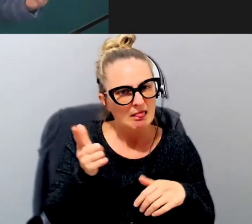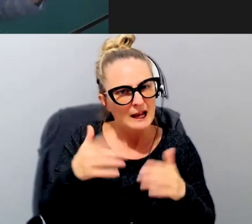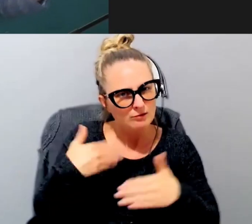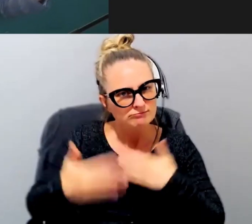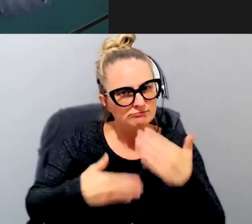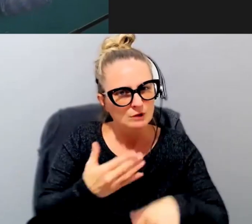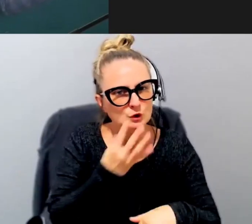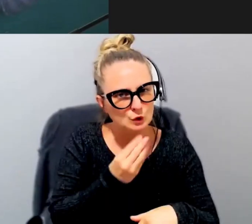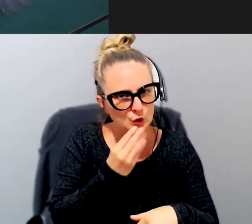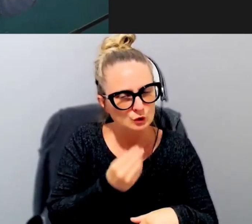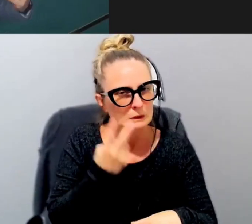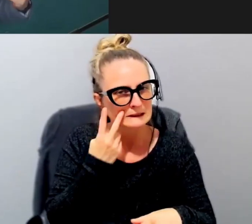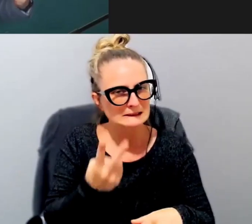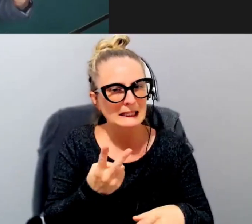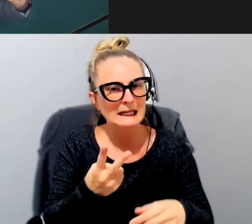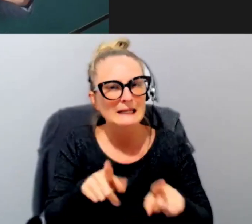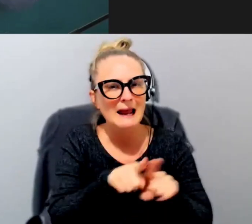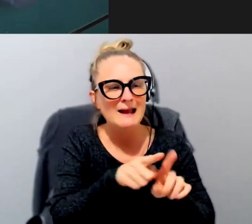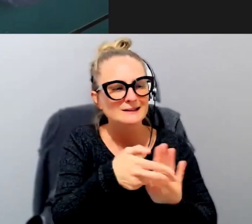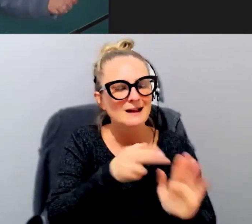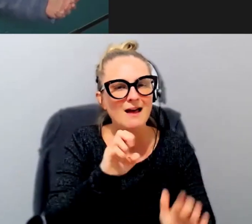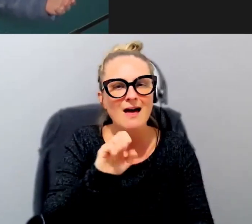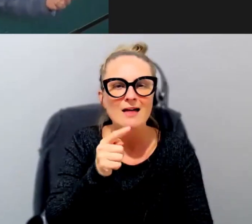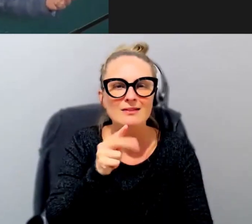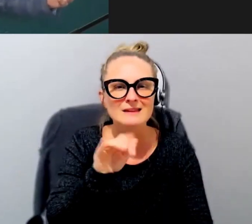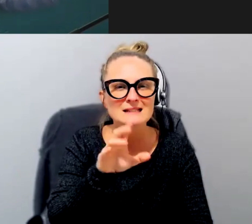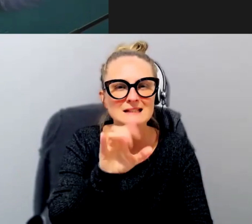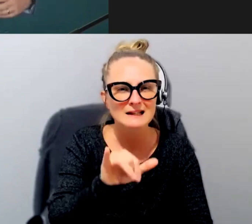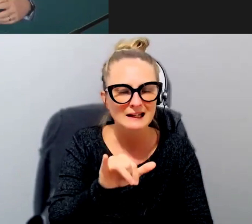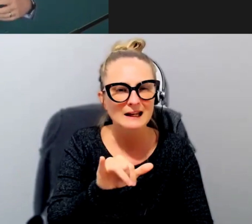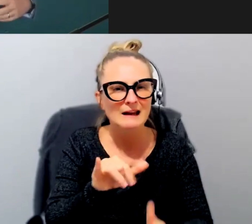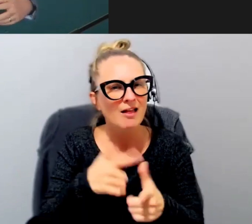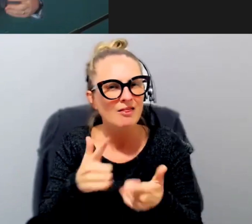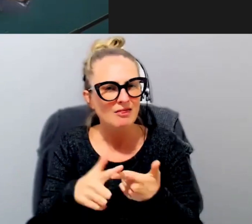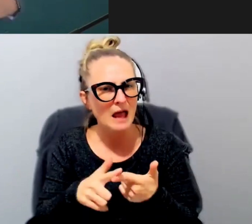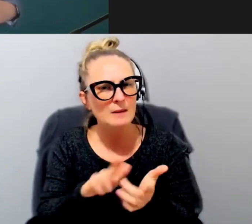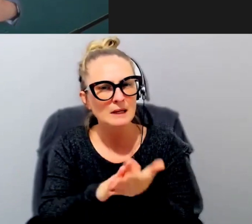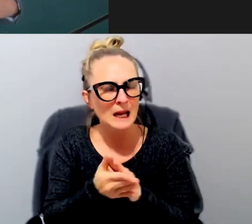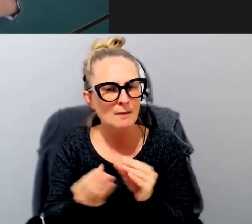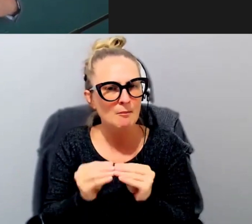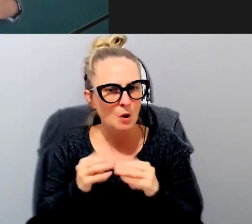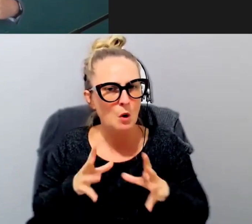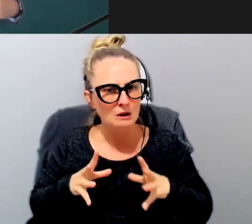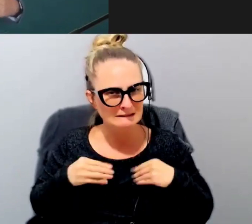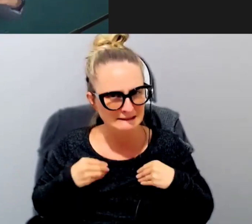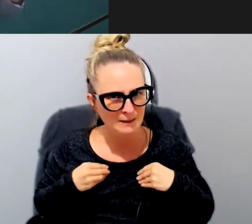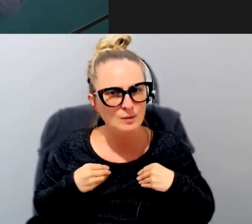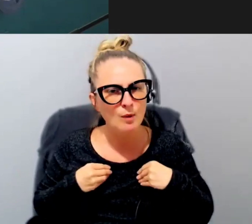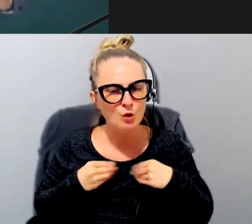ethnicity, it became less of a tragedy for the non-Jewish side to have a Jew marry into their